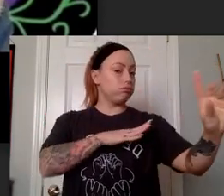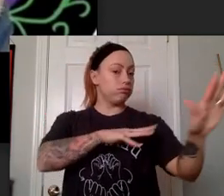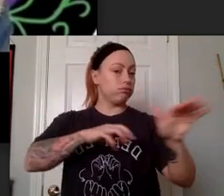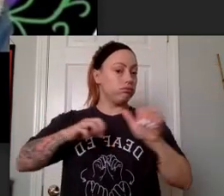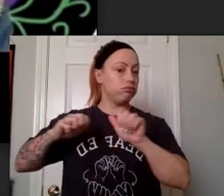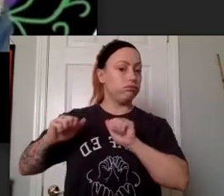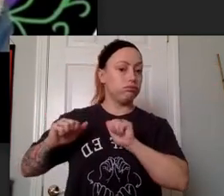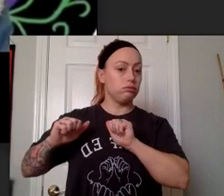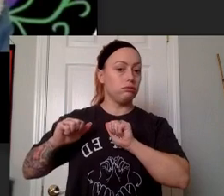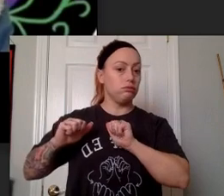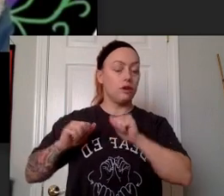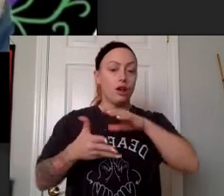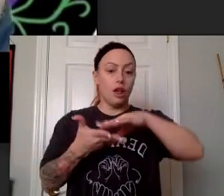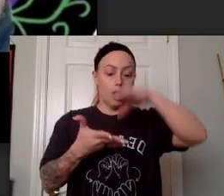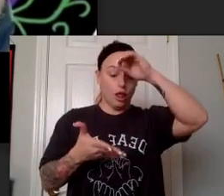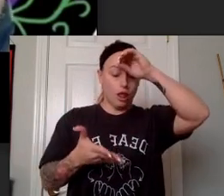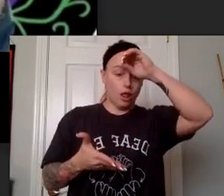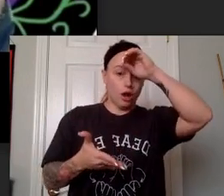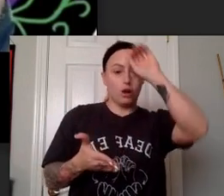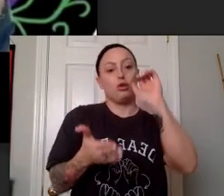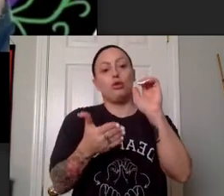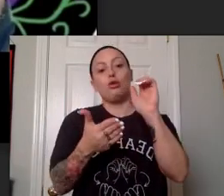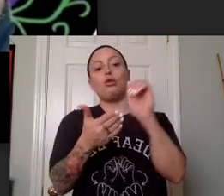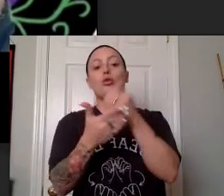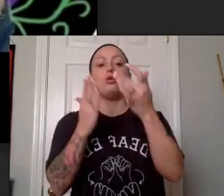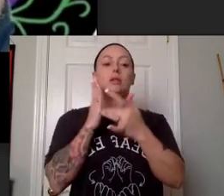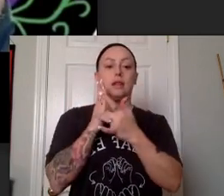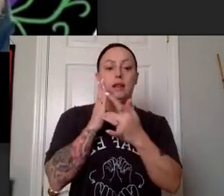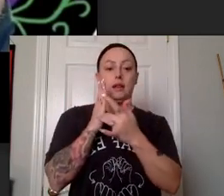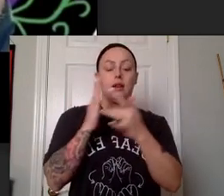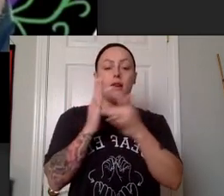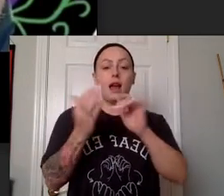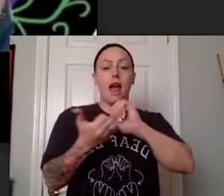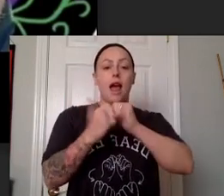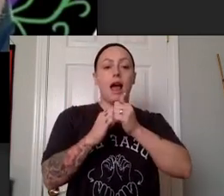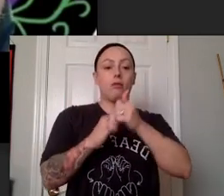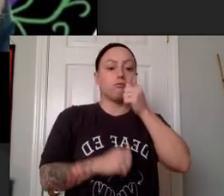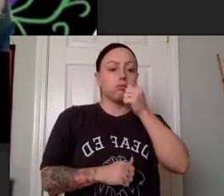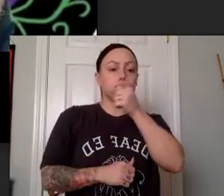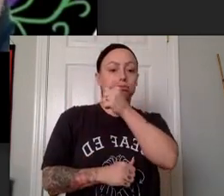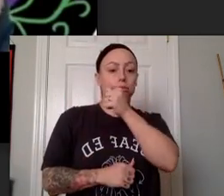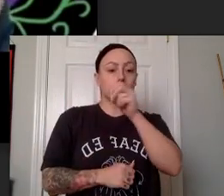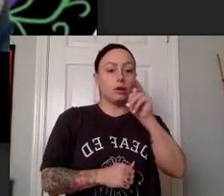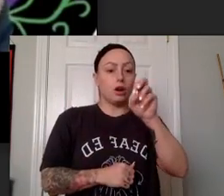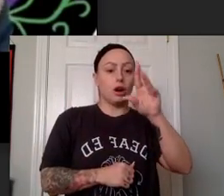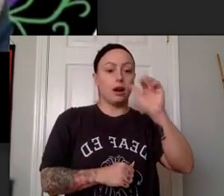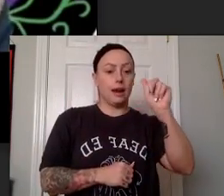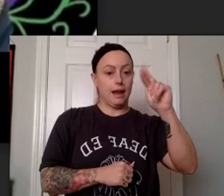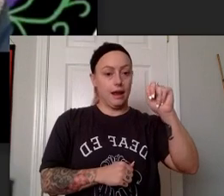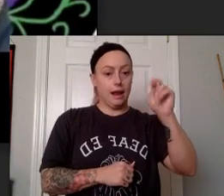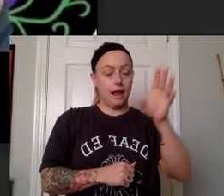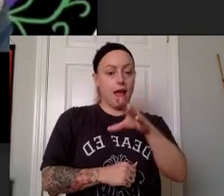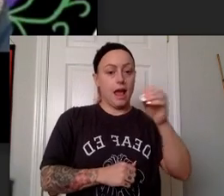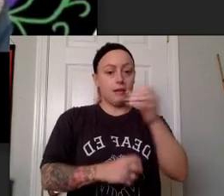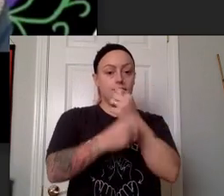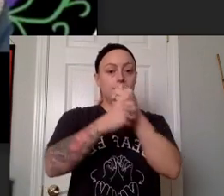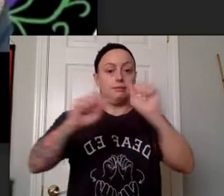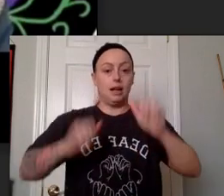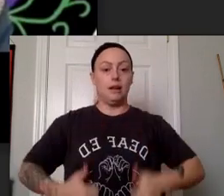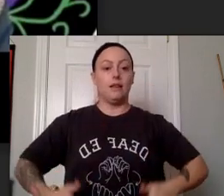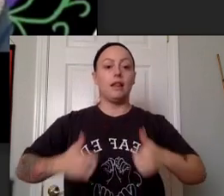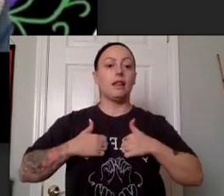by learning some new techniques on how to administer Narcan and save a life from an opioid